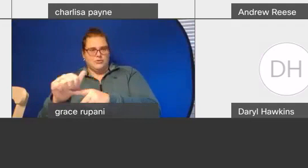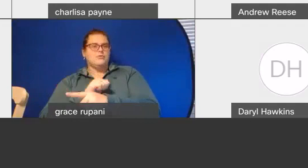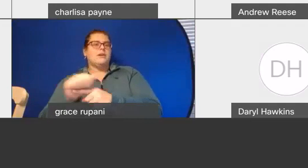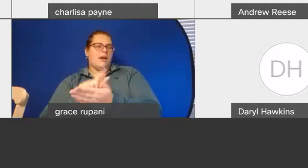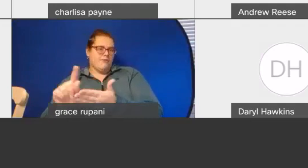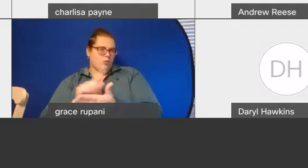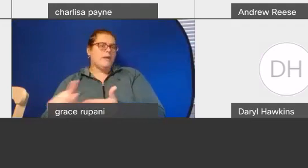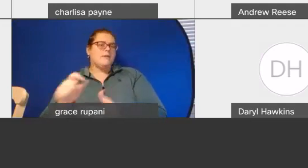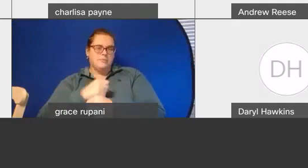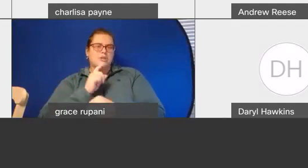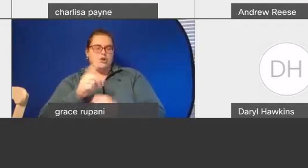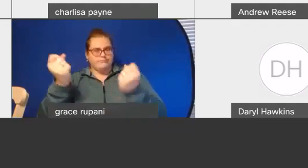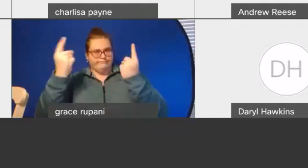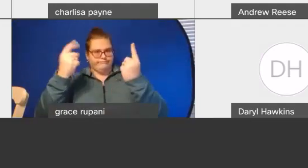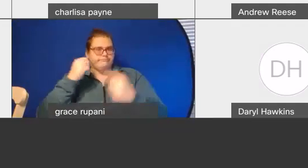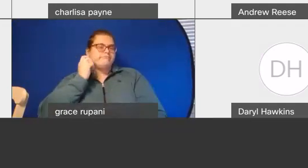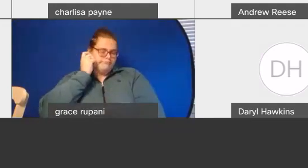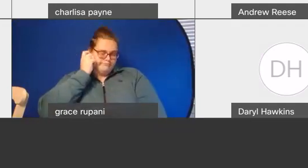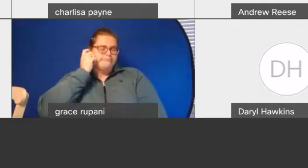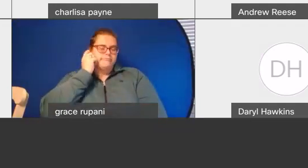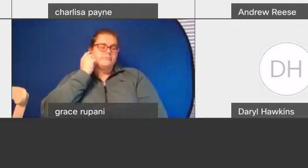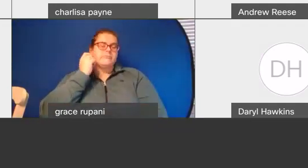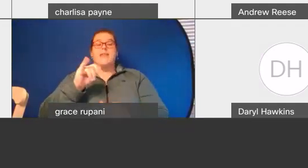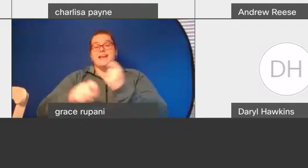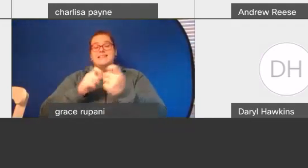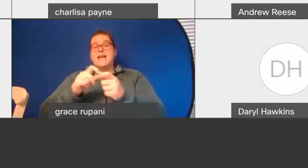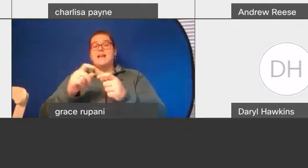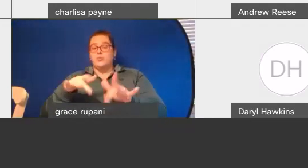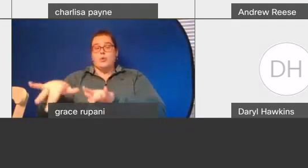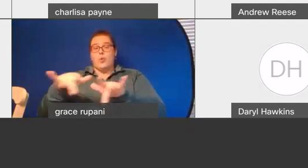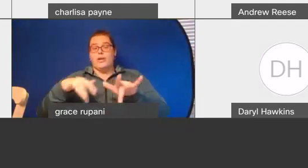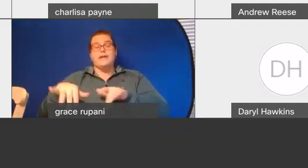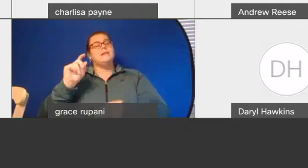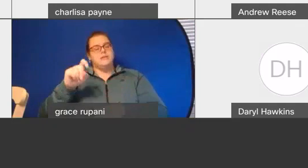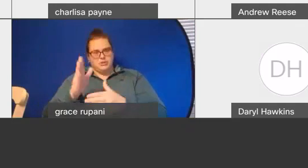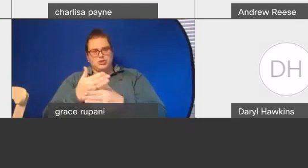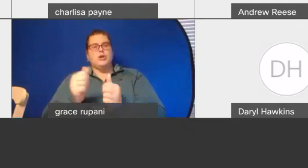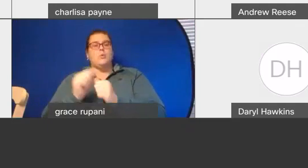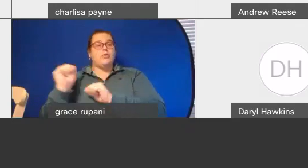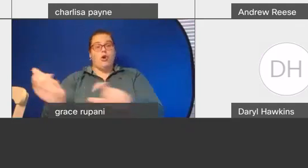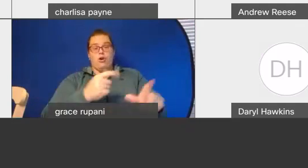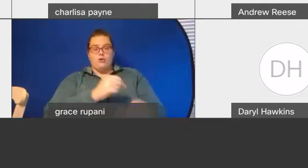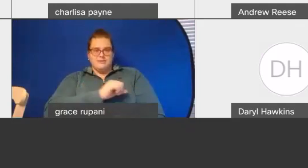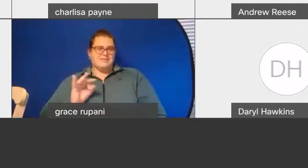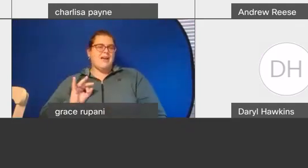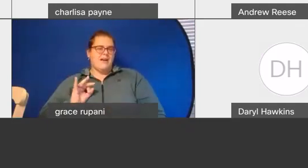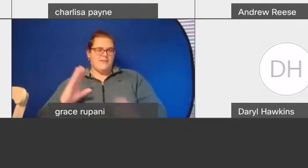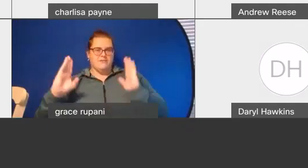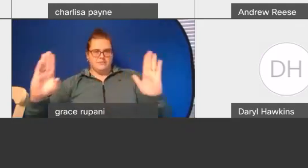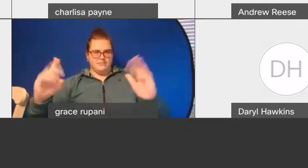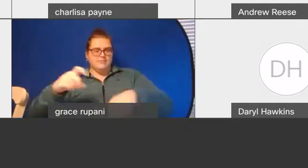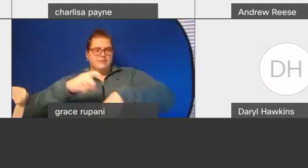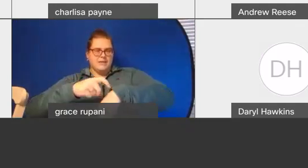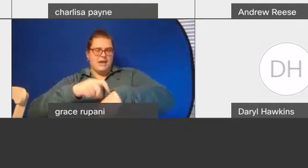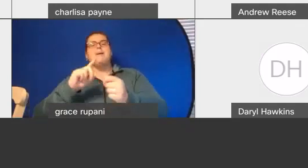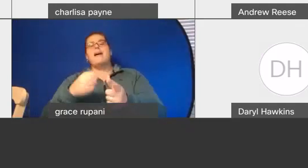required. So the exact recording needs to be shared with all staff within the prescribed time that was in the email. And then following that training every